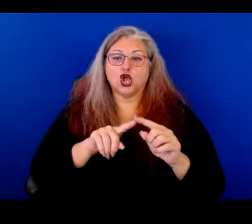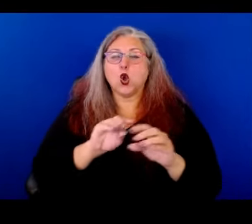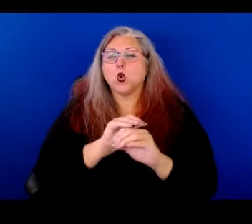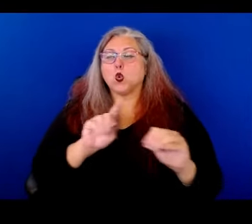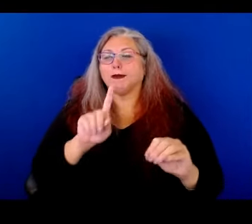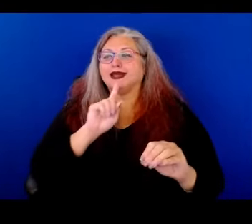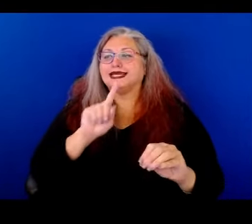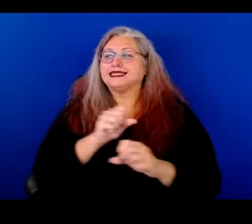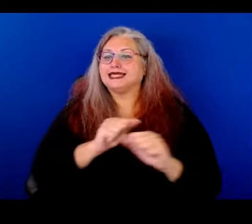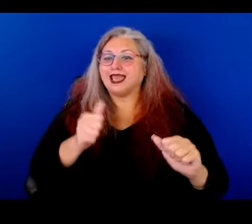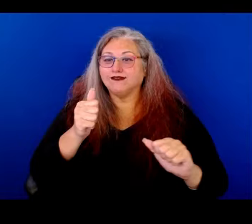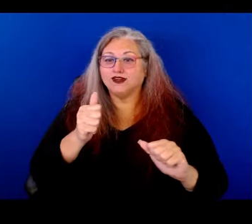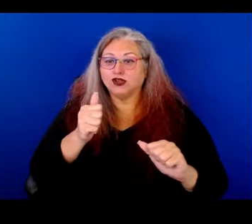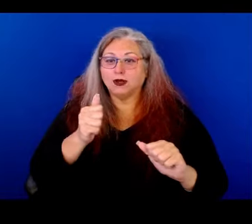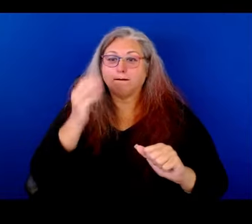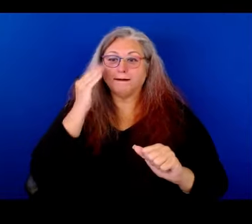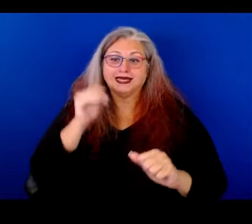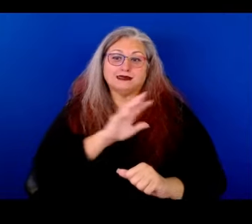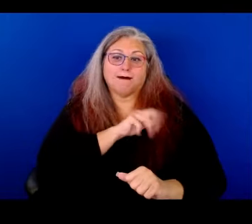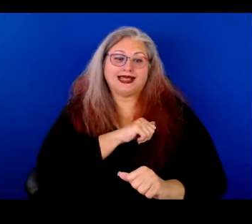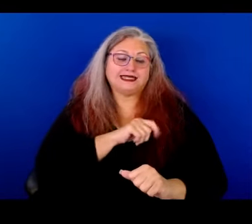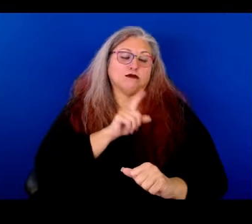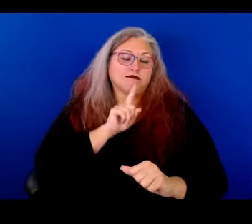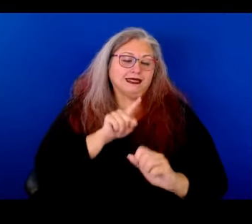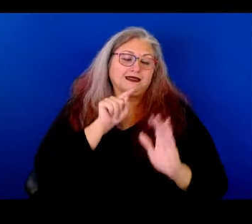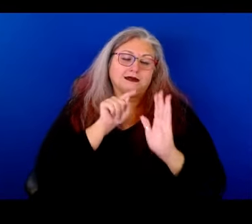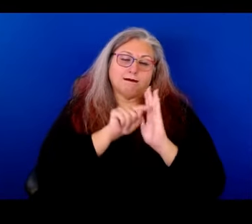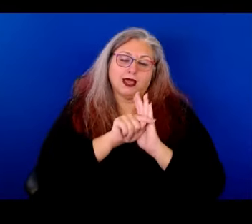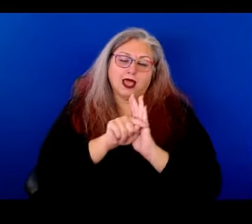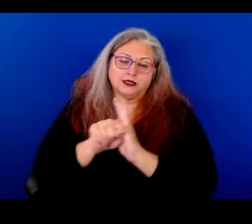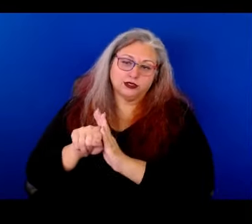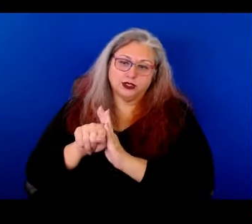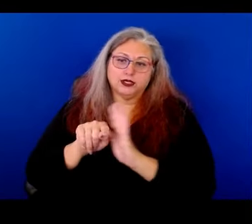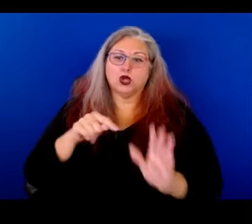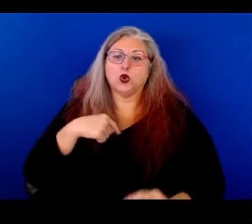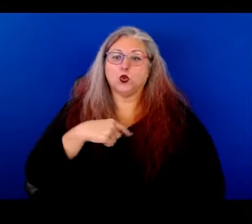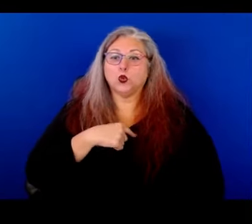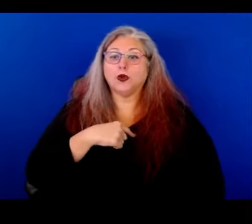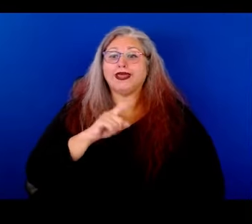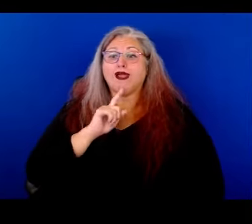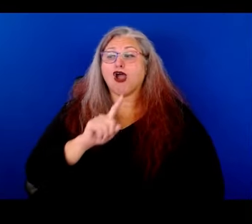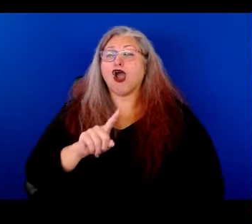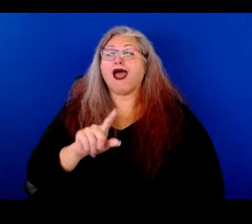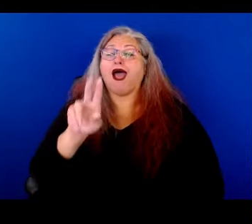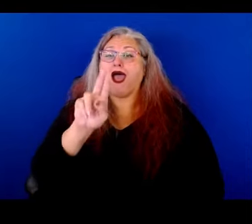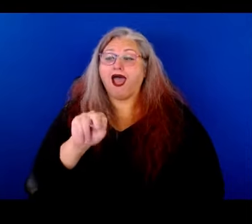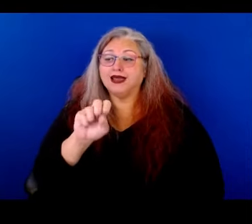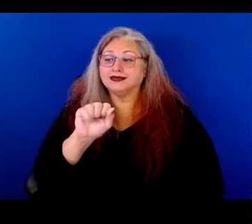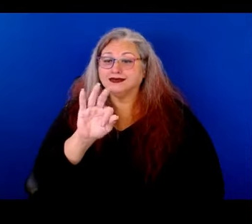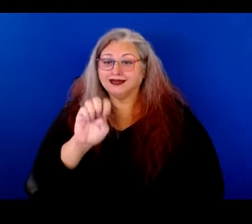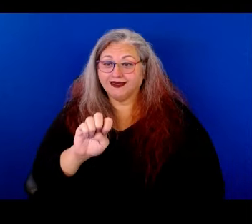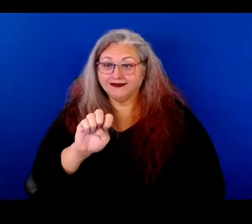one is safer because Palestinians are being massacred. We are all so much